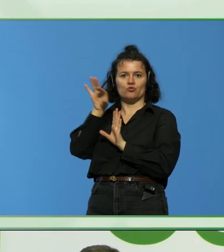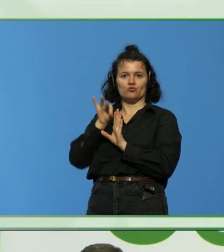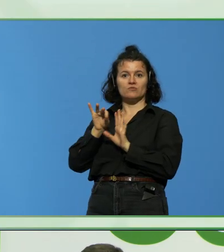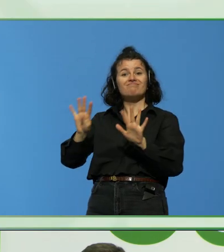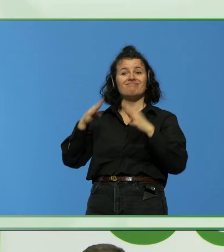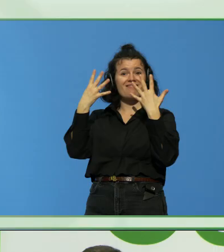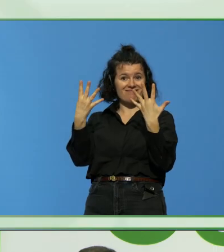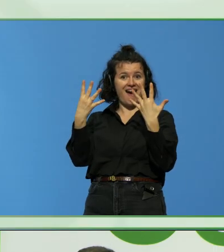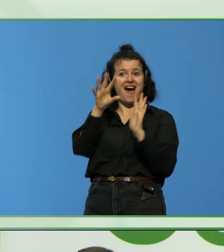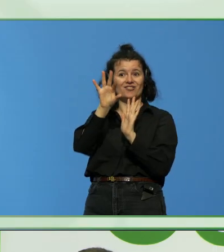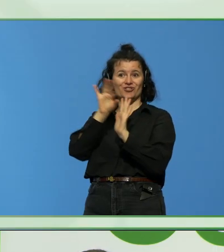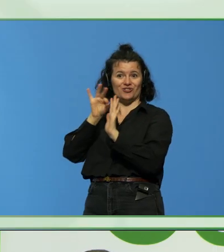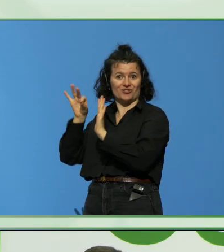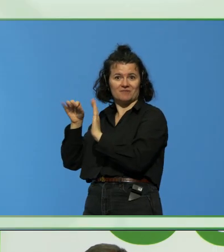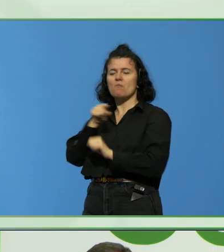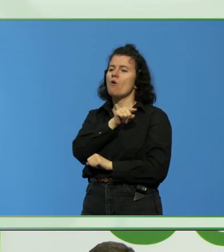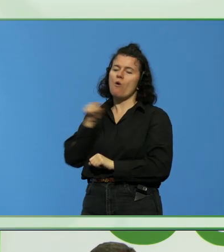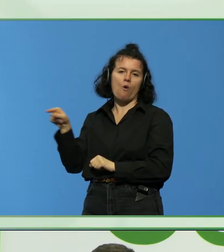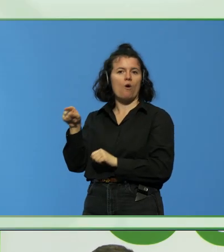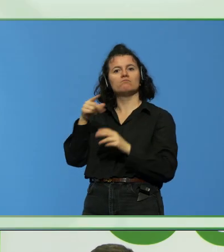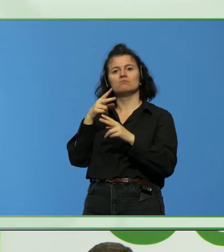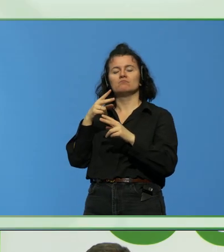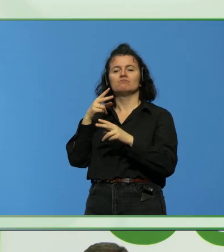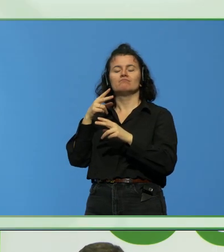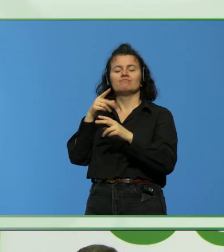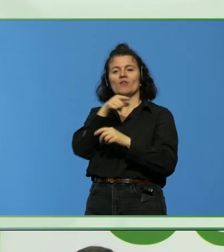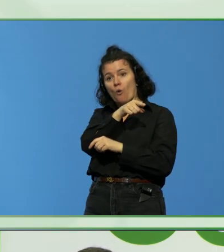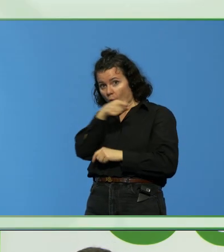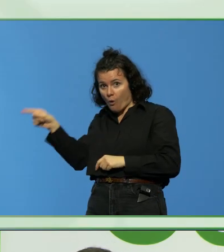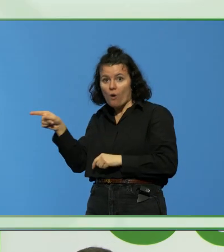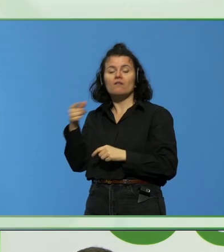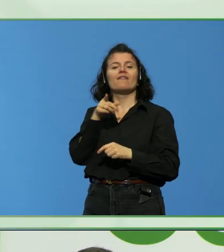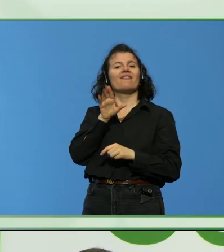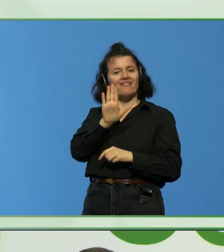performers from Germany and Austria are deaf or hard hearing.